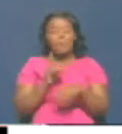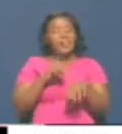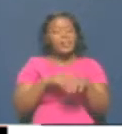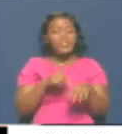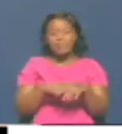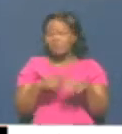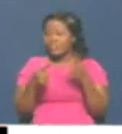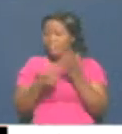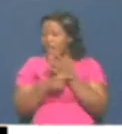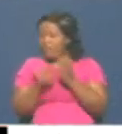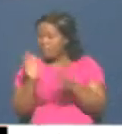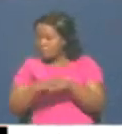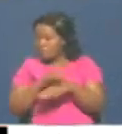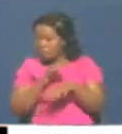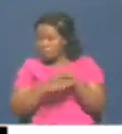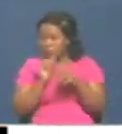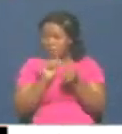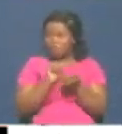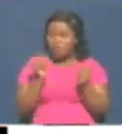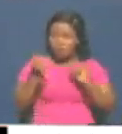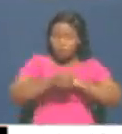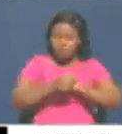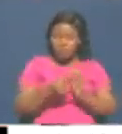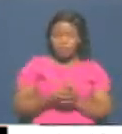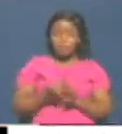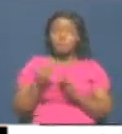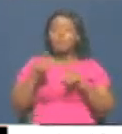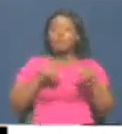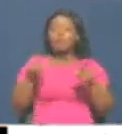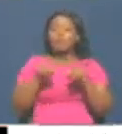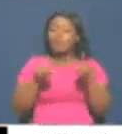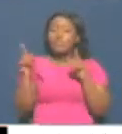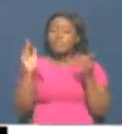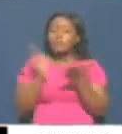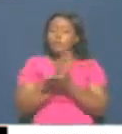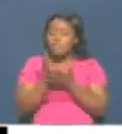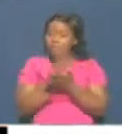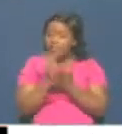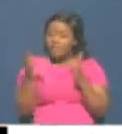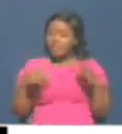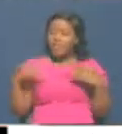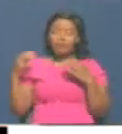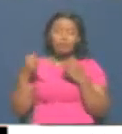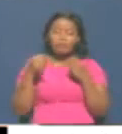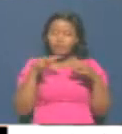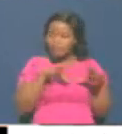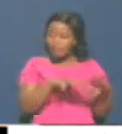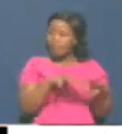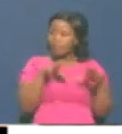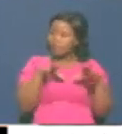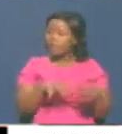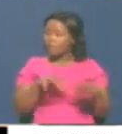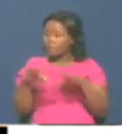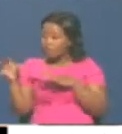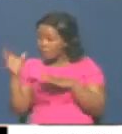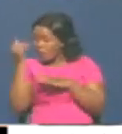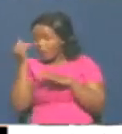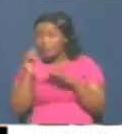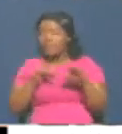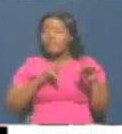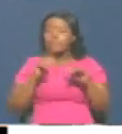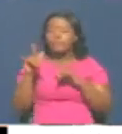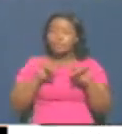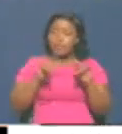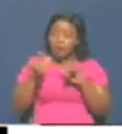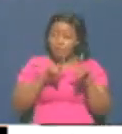to Lamu Airport. The tourism sector has been struggling following global travel restrictions amid the